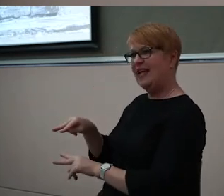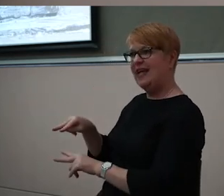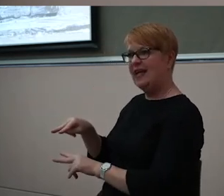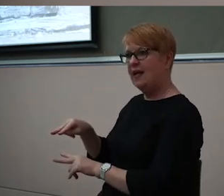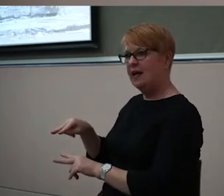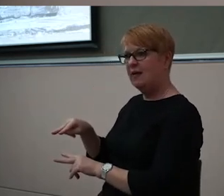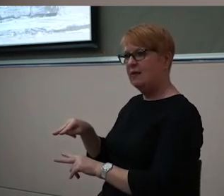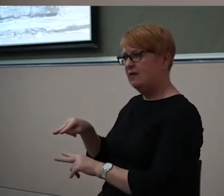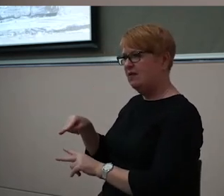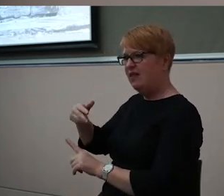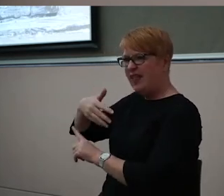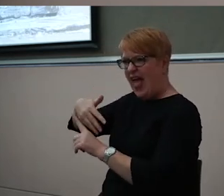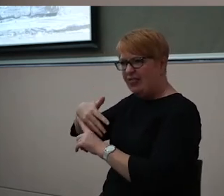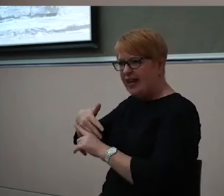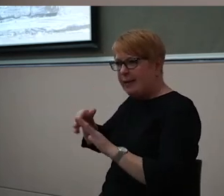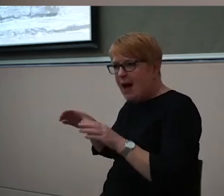how like